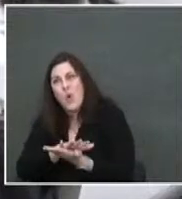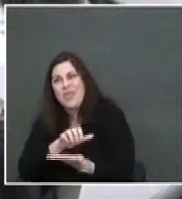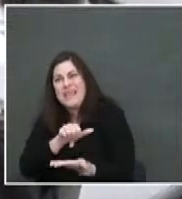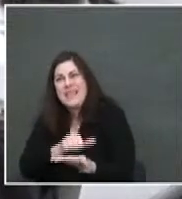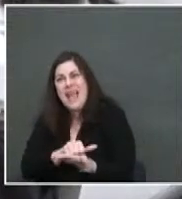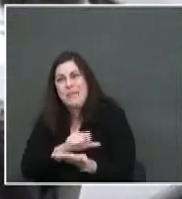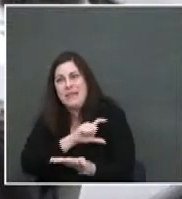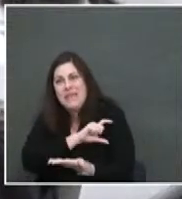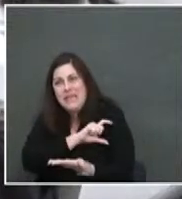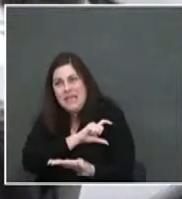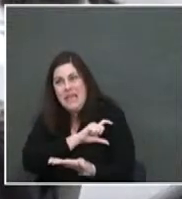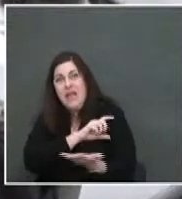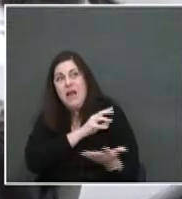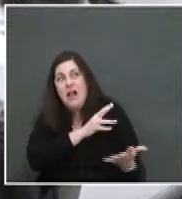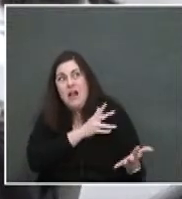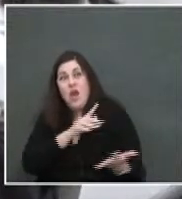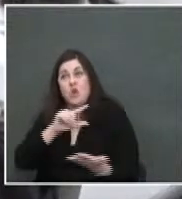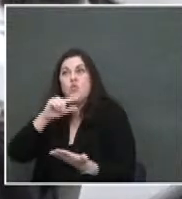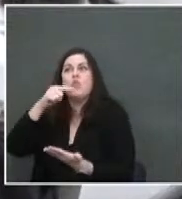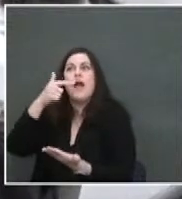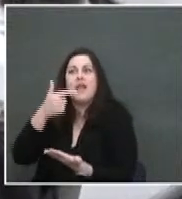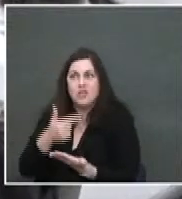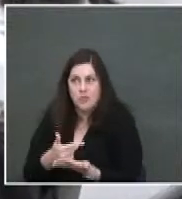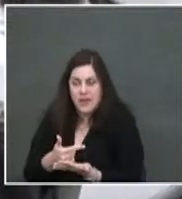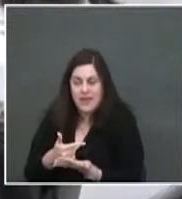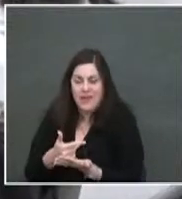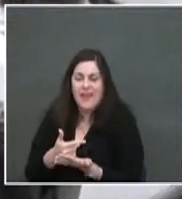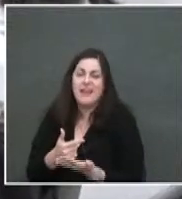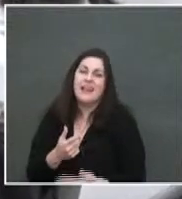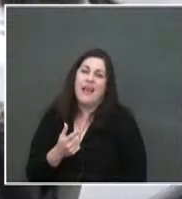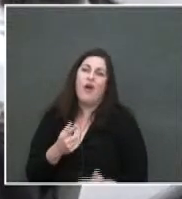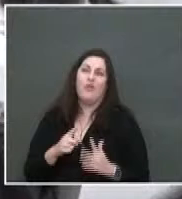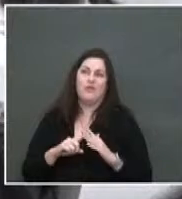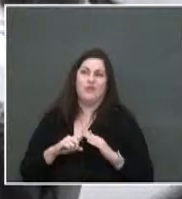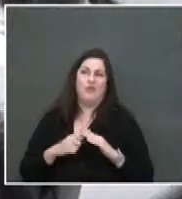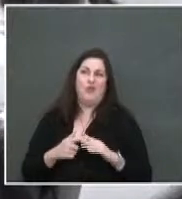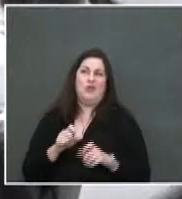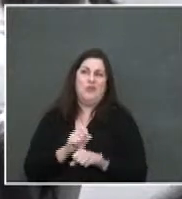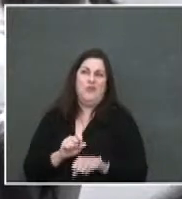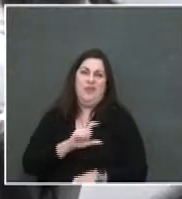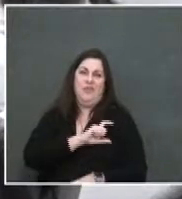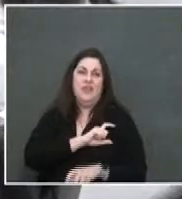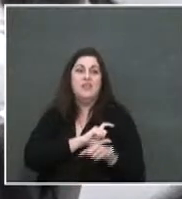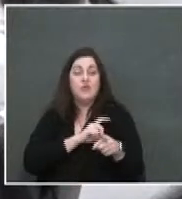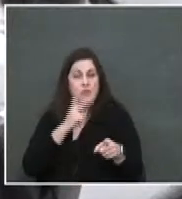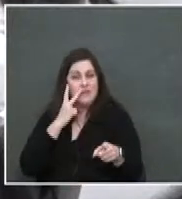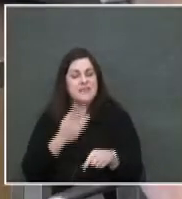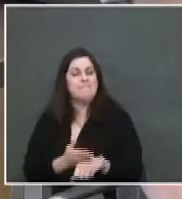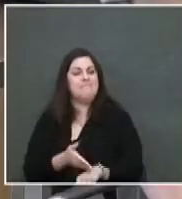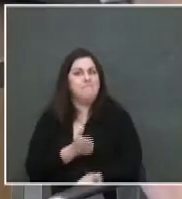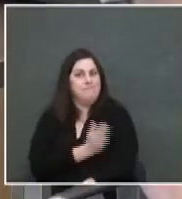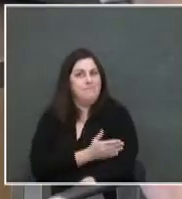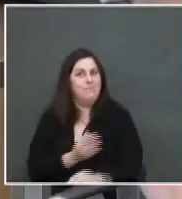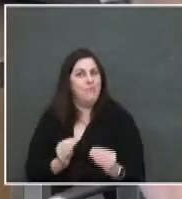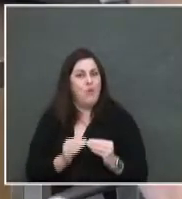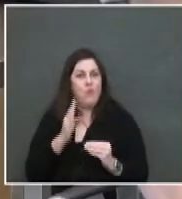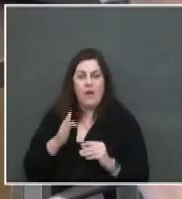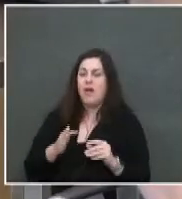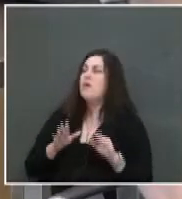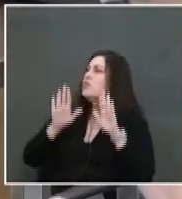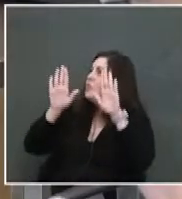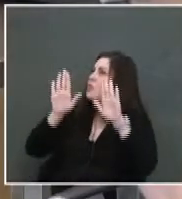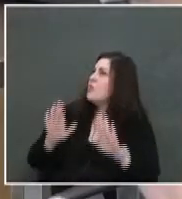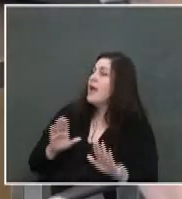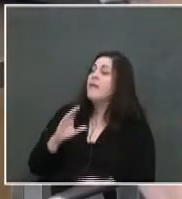as they continue to graduate, you'll see that Continued improvement there. yes. Yep, okay, great. The chair